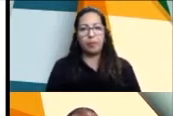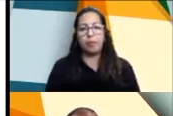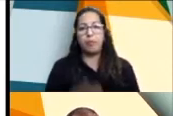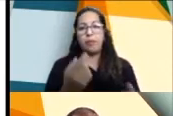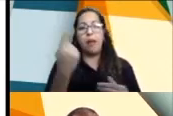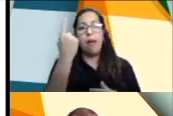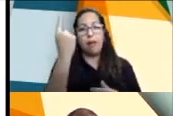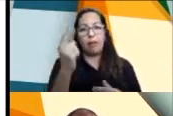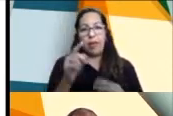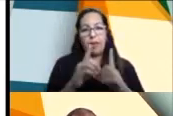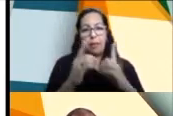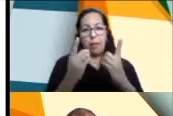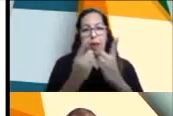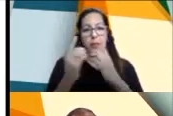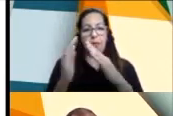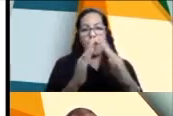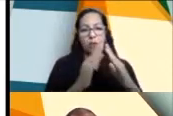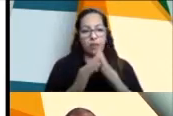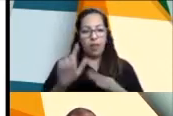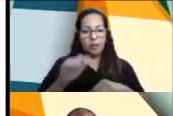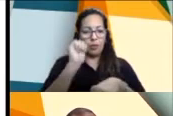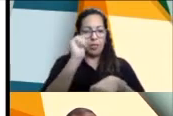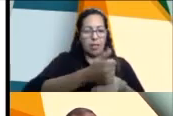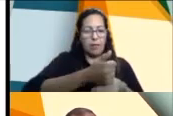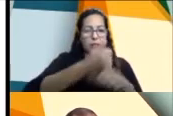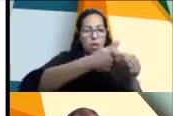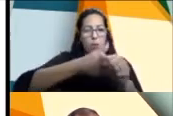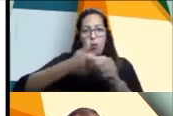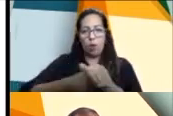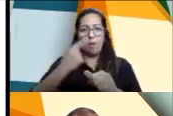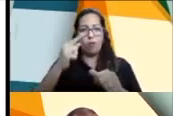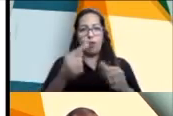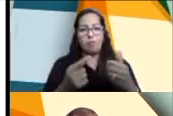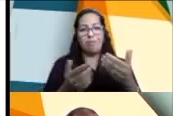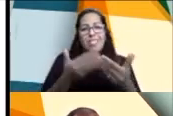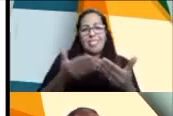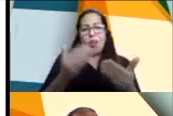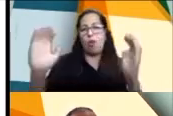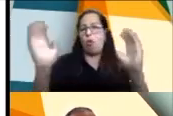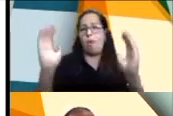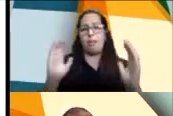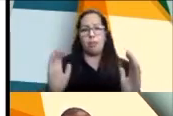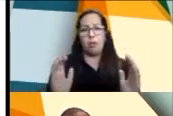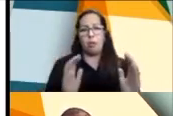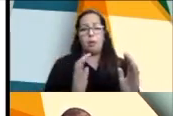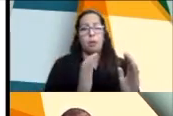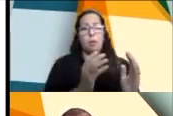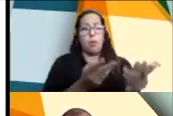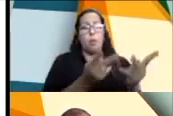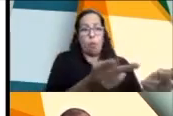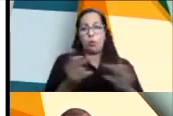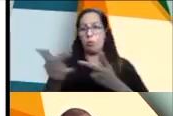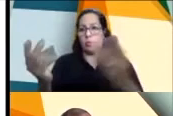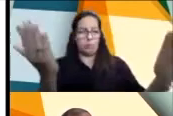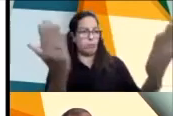Housing has established for everyone in terms of to facilitate the comparison between proposals. So basically, this